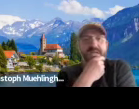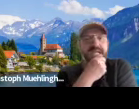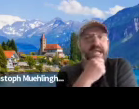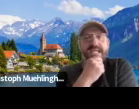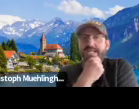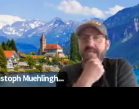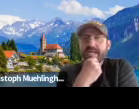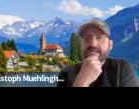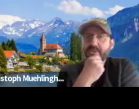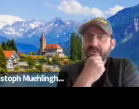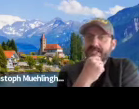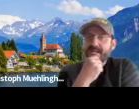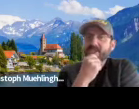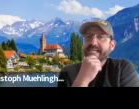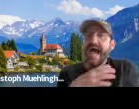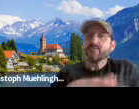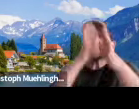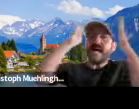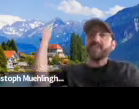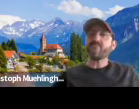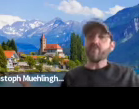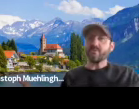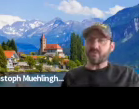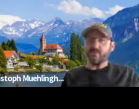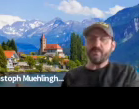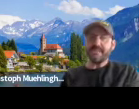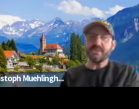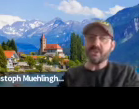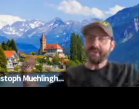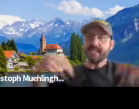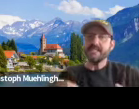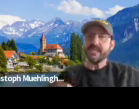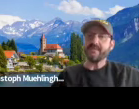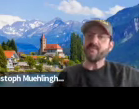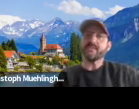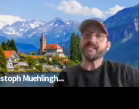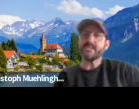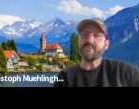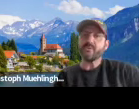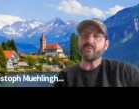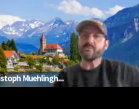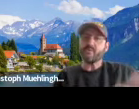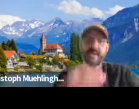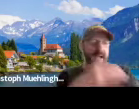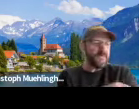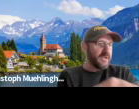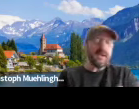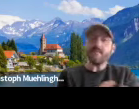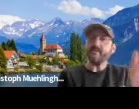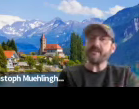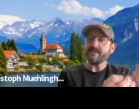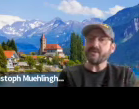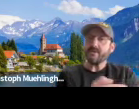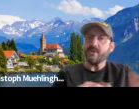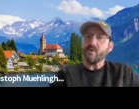butt, and so that's actually the outside world, so to speak. It's not the inside world. The inside world is where we have